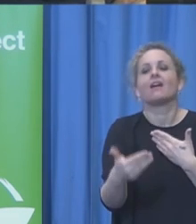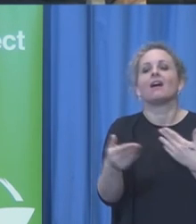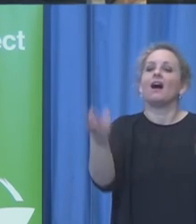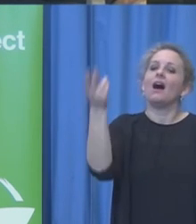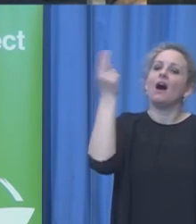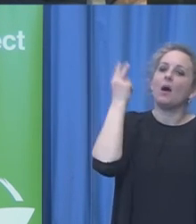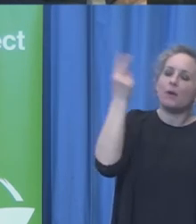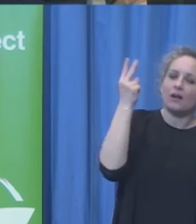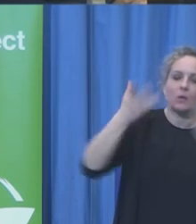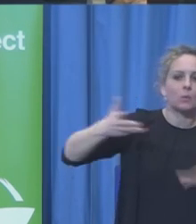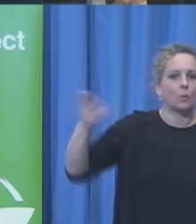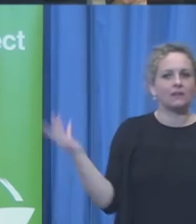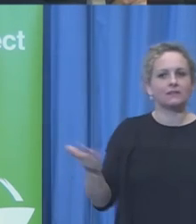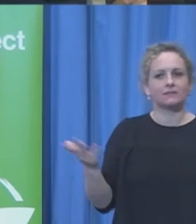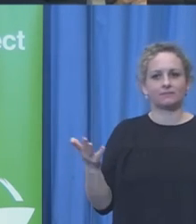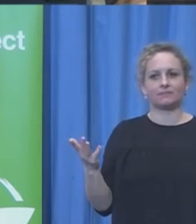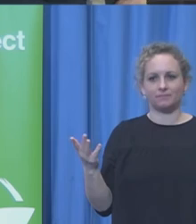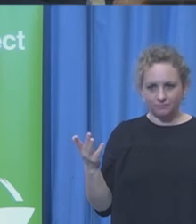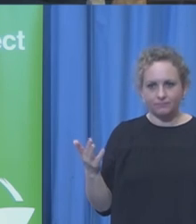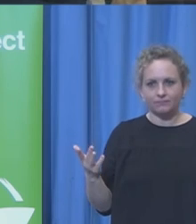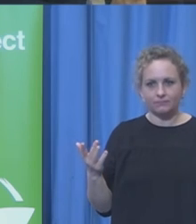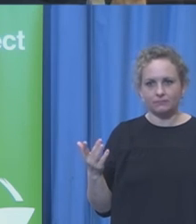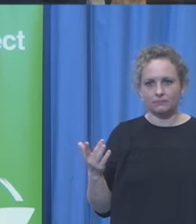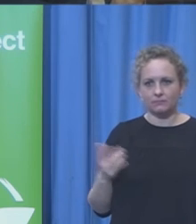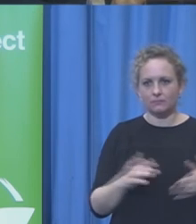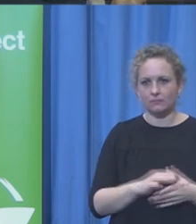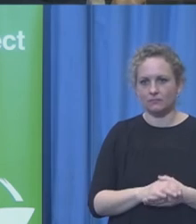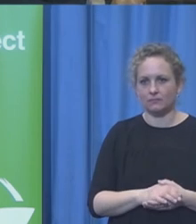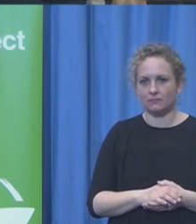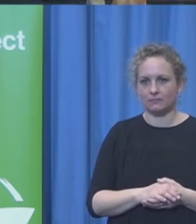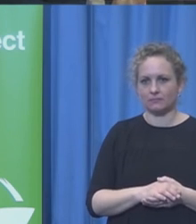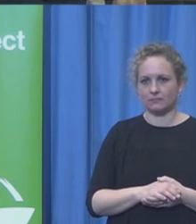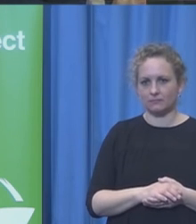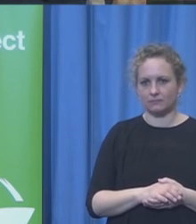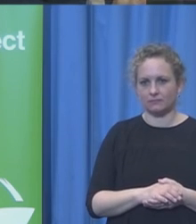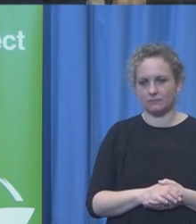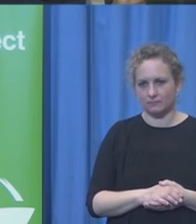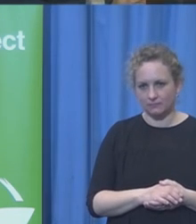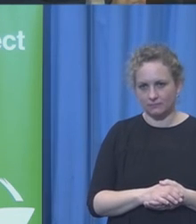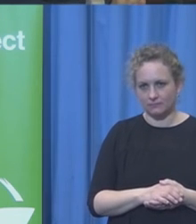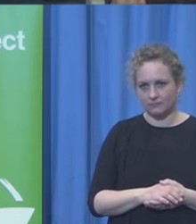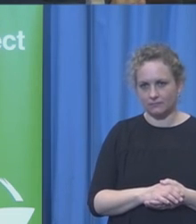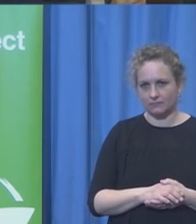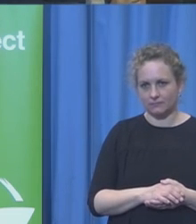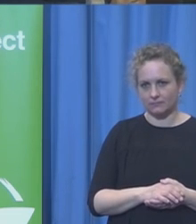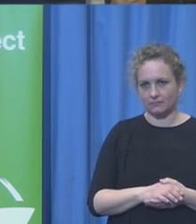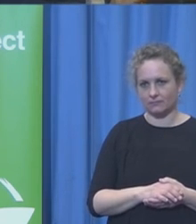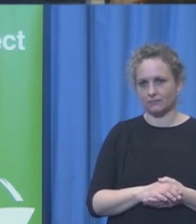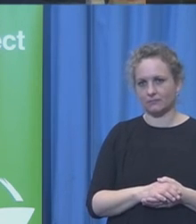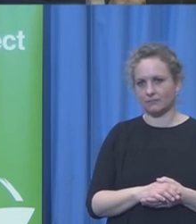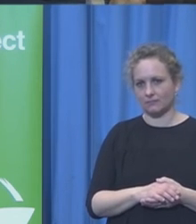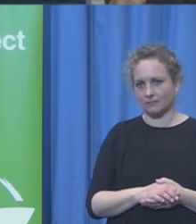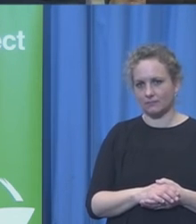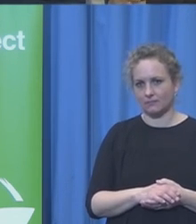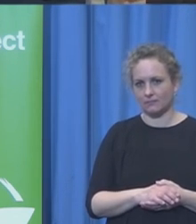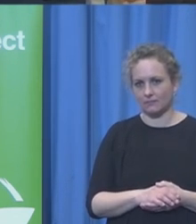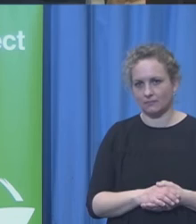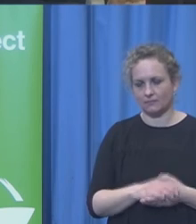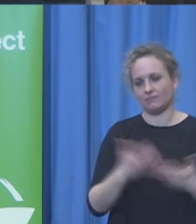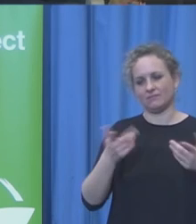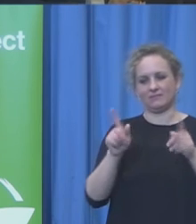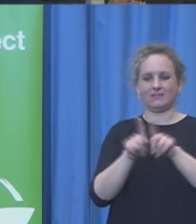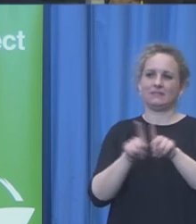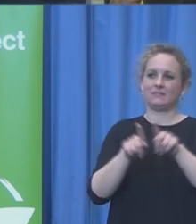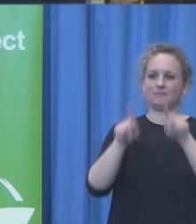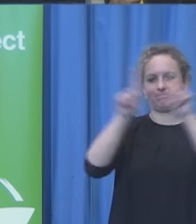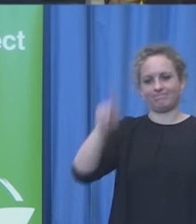Joint Declaration, in which the three institutions, Commission, Parliament and Council, has decided that the Accessibility Act,